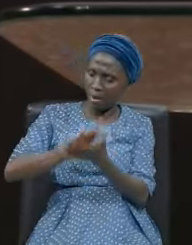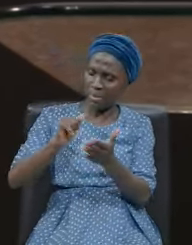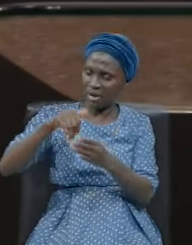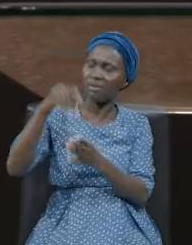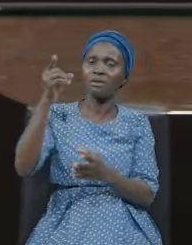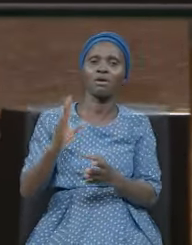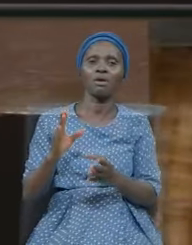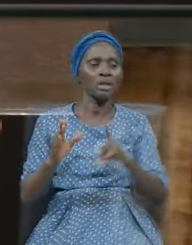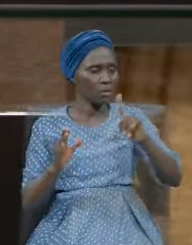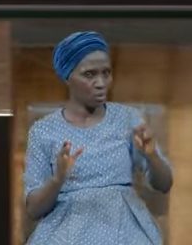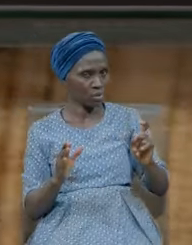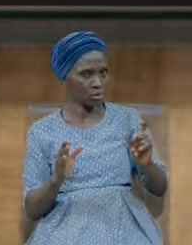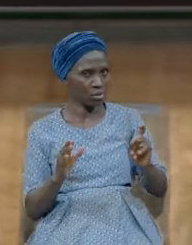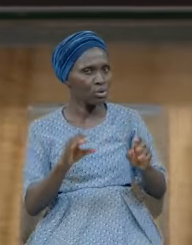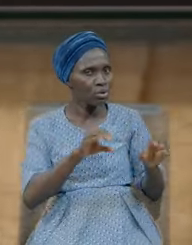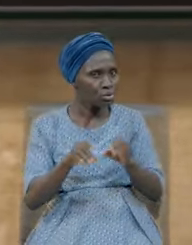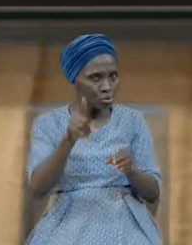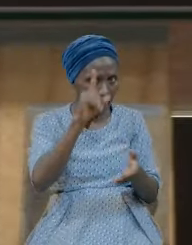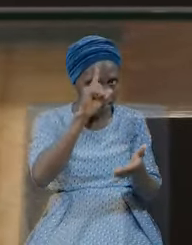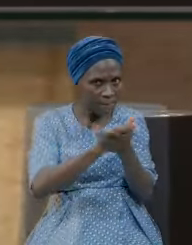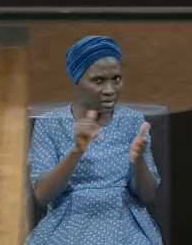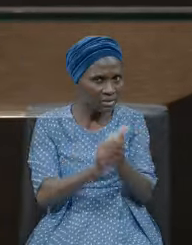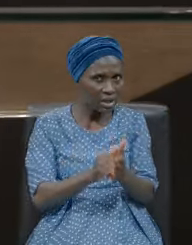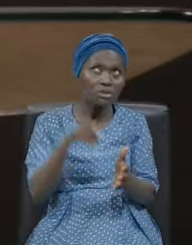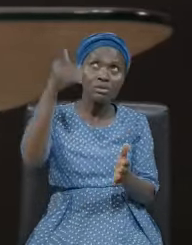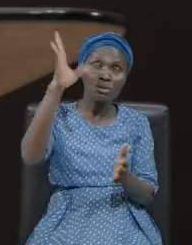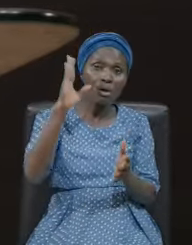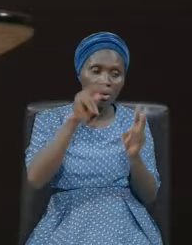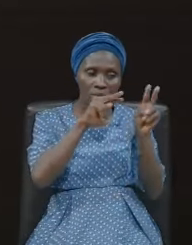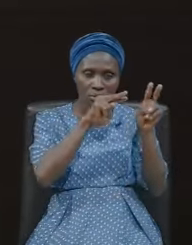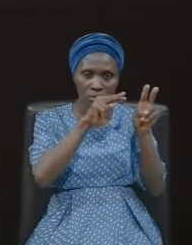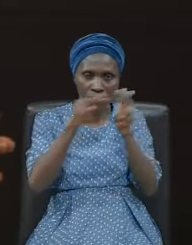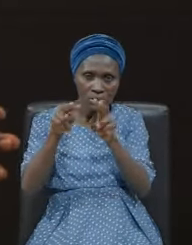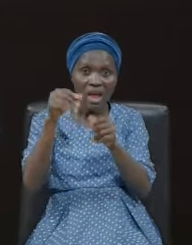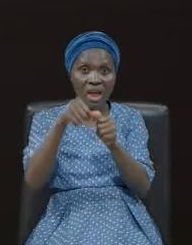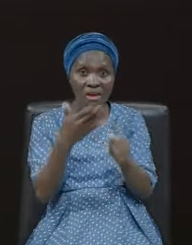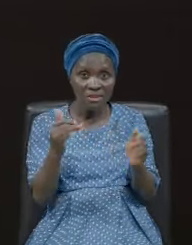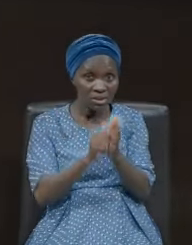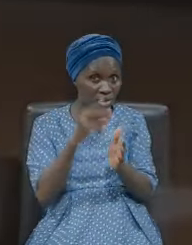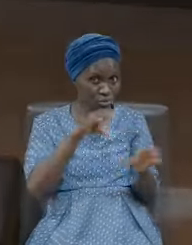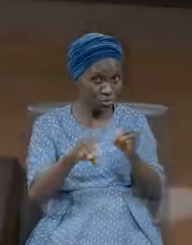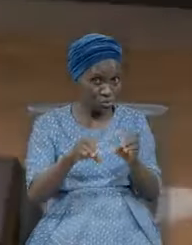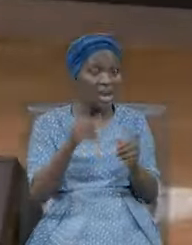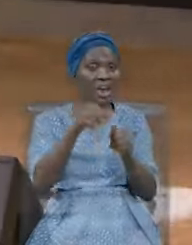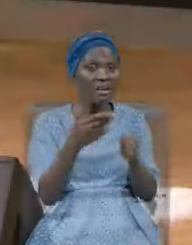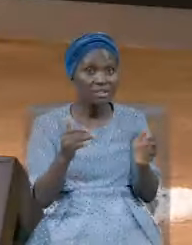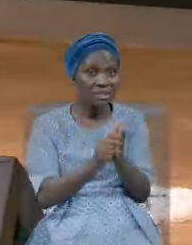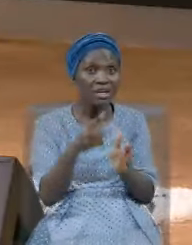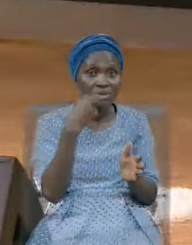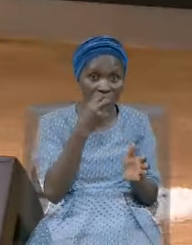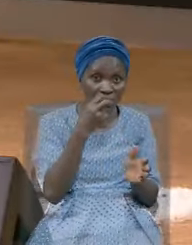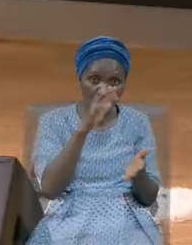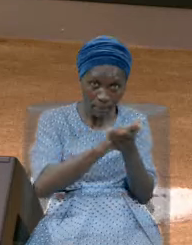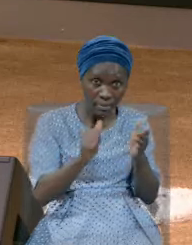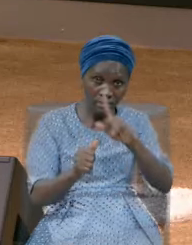believe that God sees everything you do, everything you say? Do you